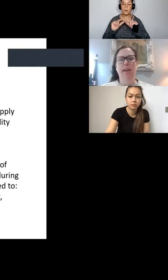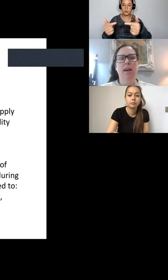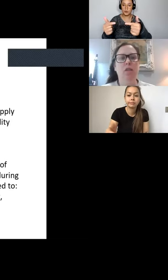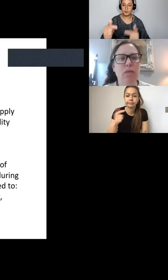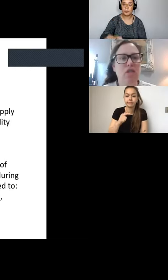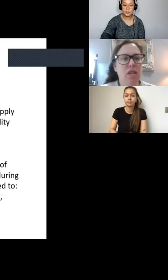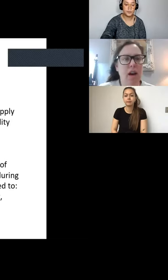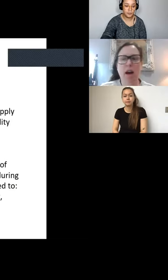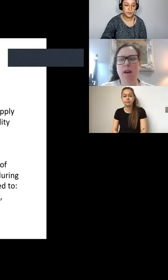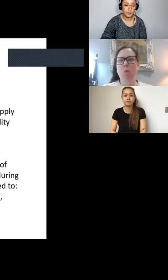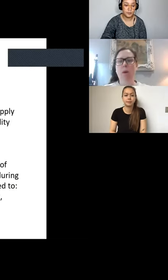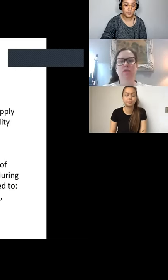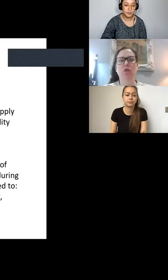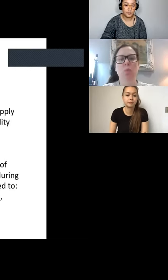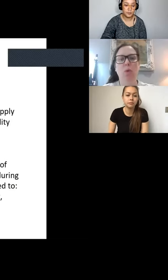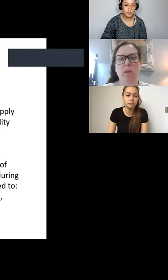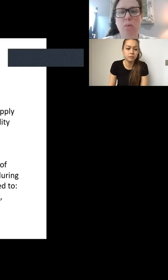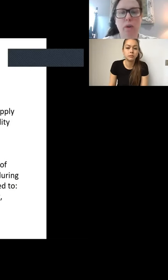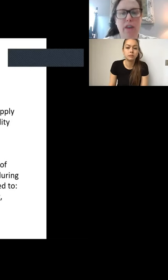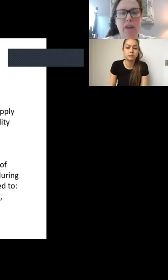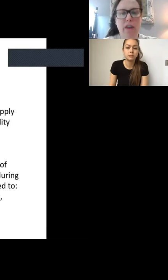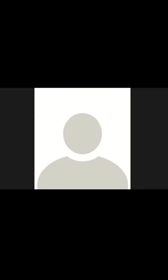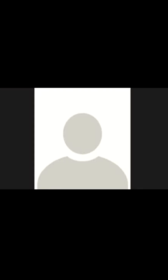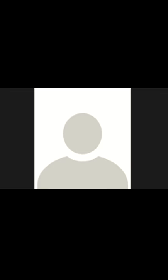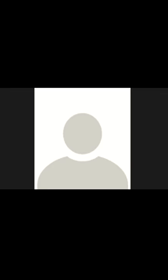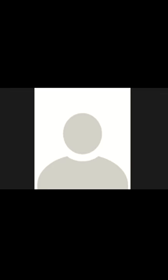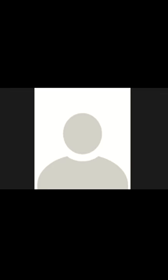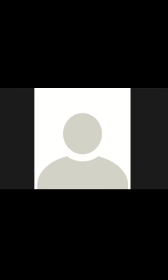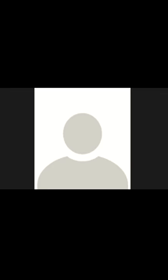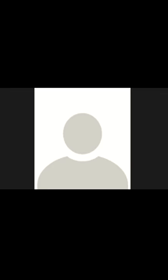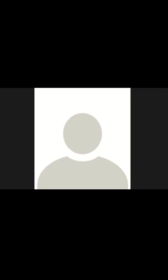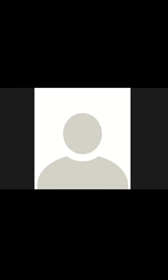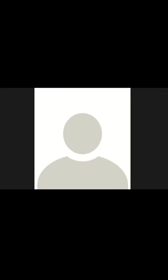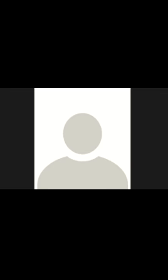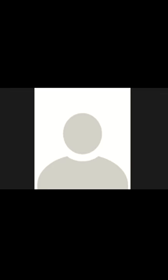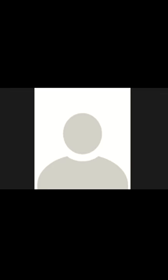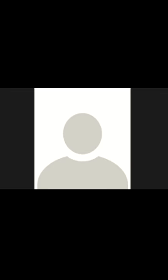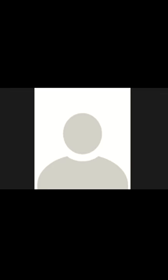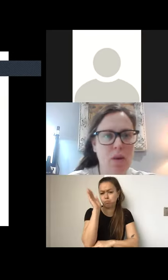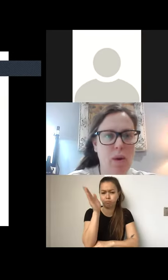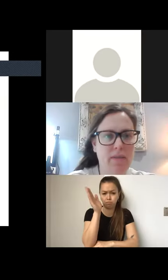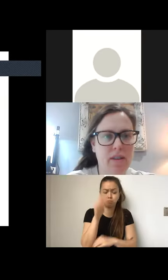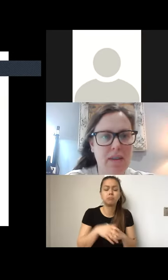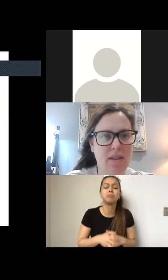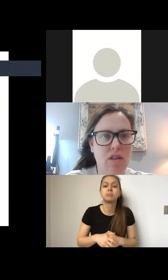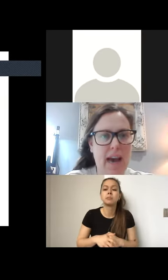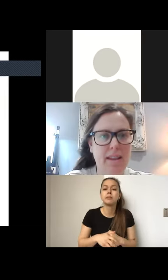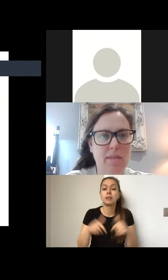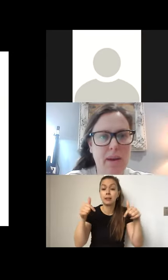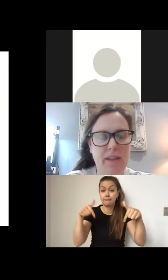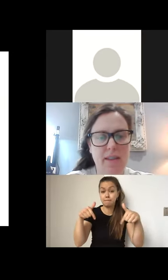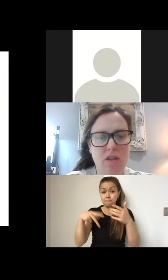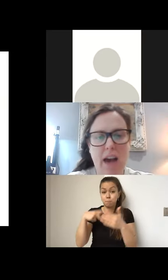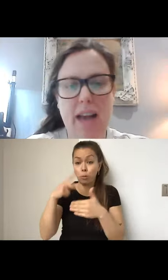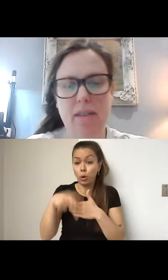Okay, so we just got one or two more things that I want to chat about. This program, and I think one of somebody's just